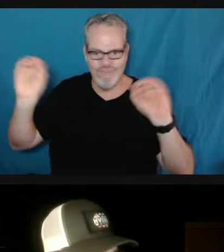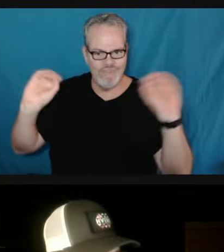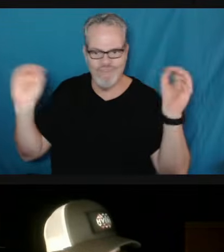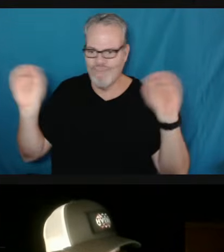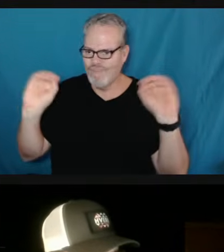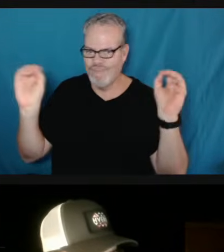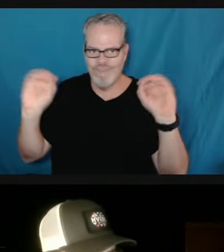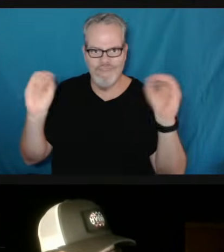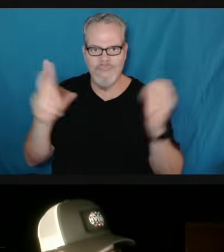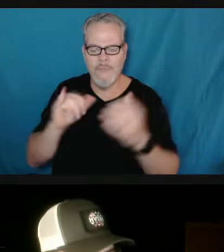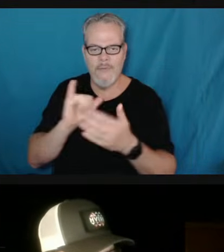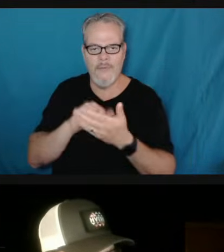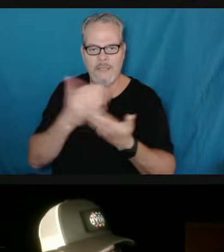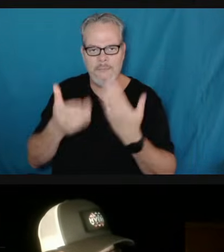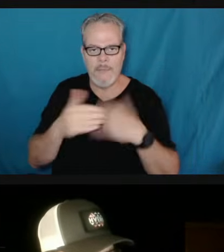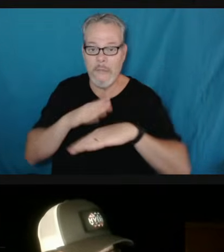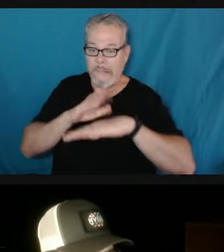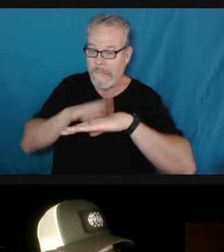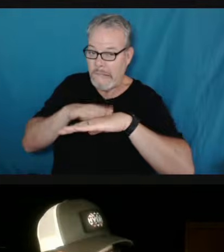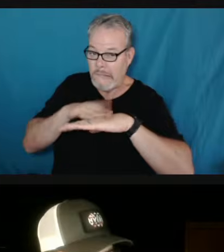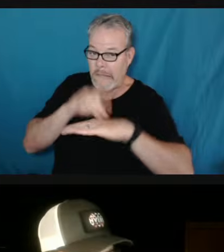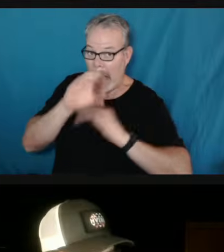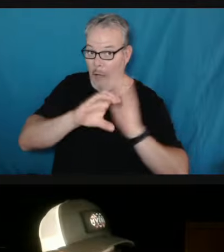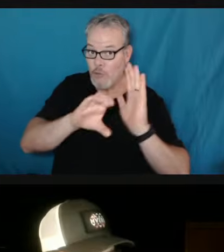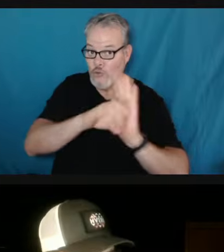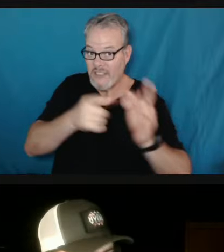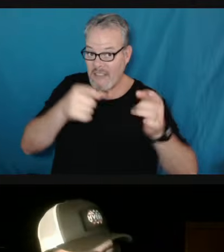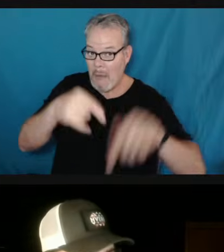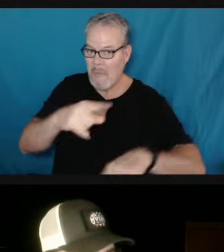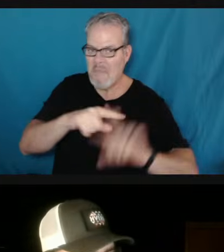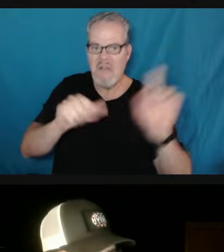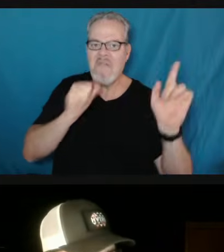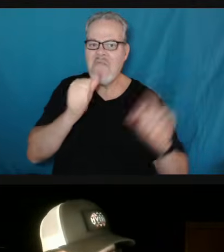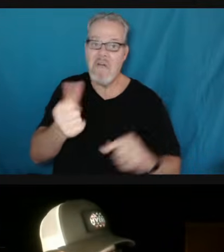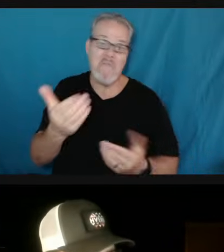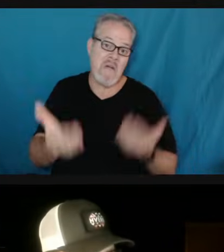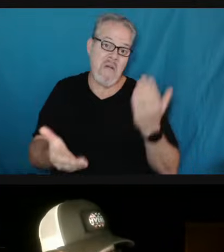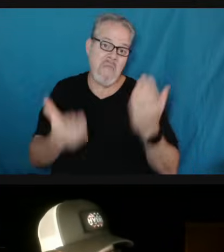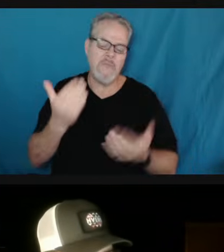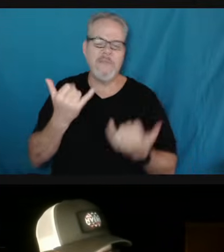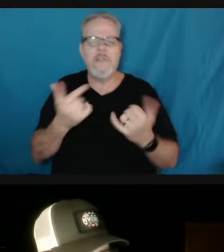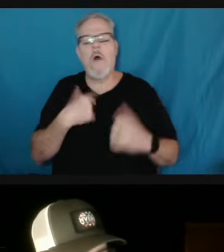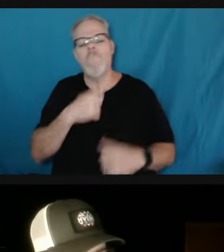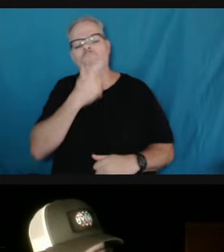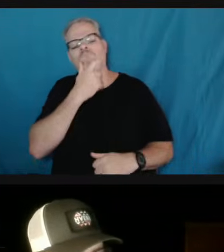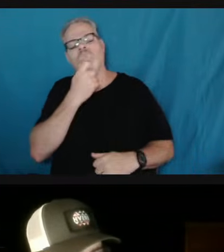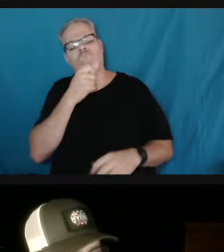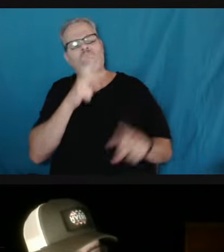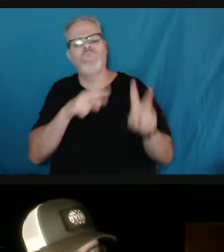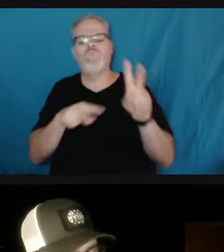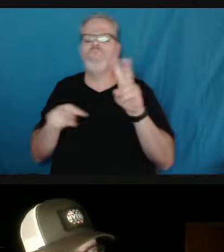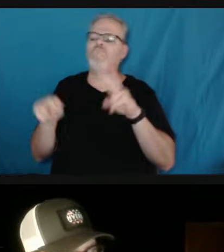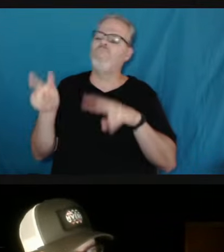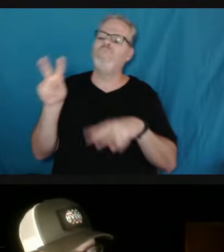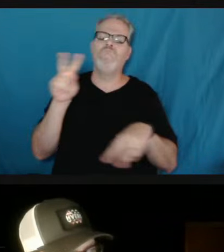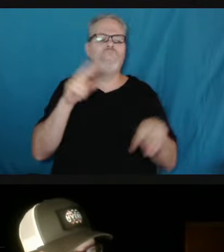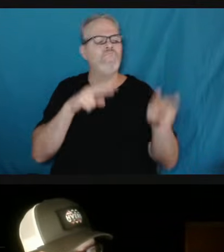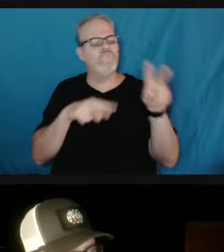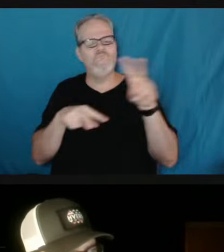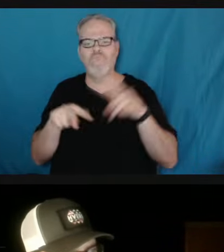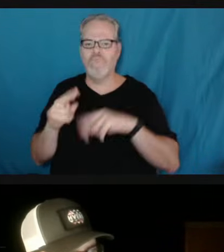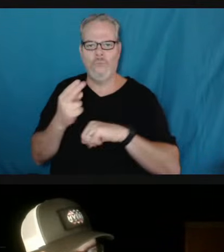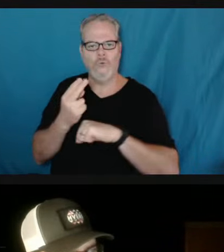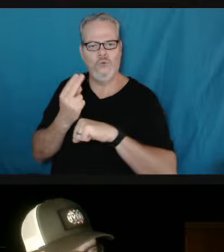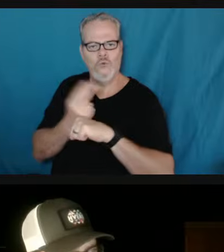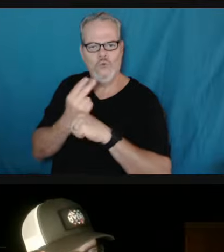precursory characteristic, and others are not. And we just watch and continue to use that as a clue to the best of our